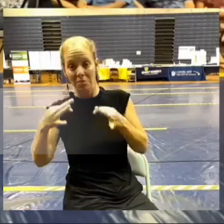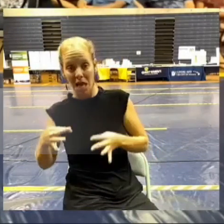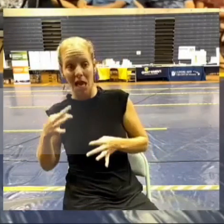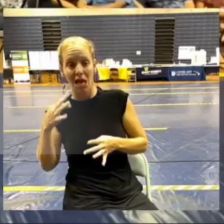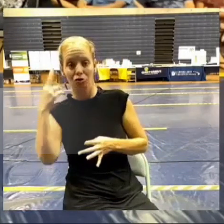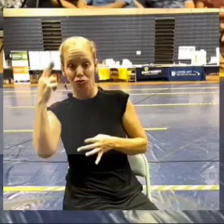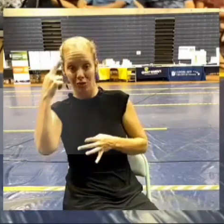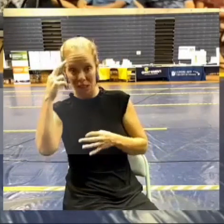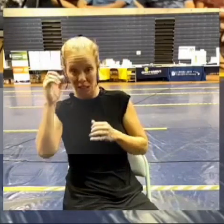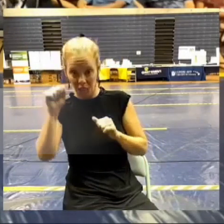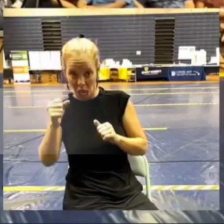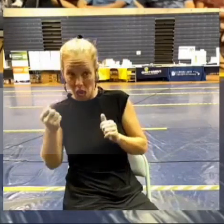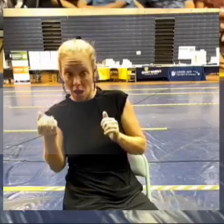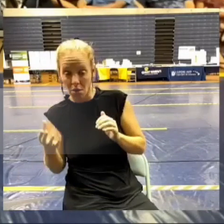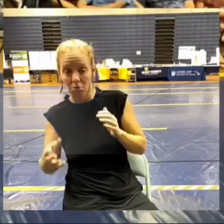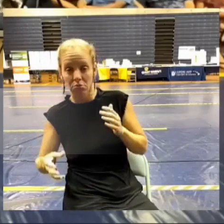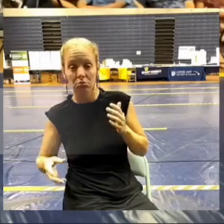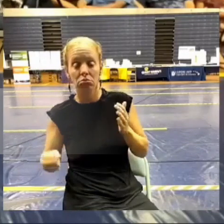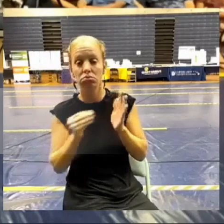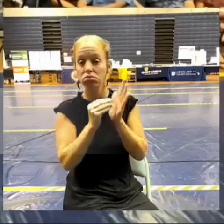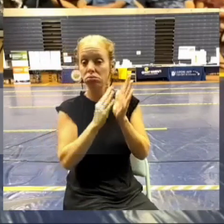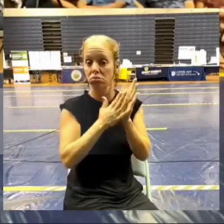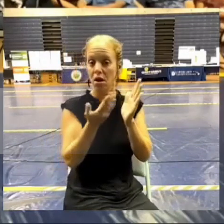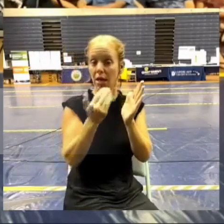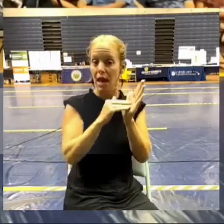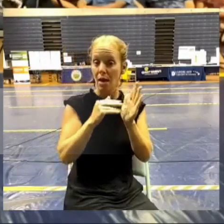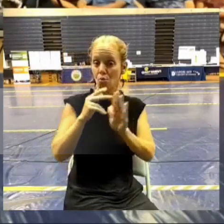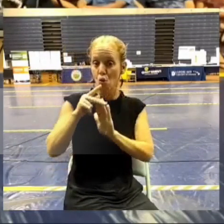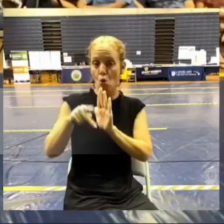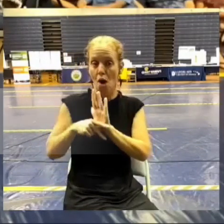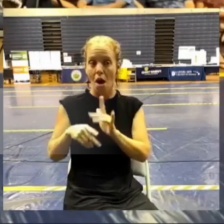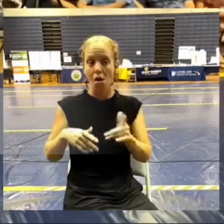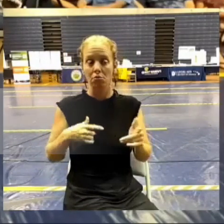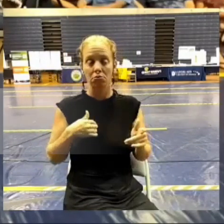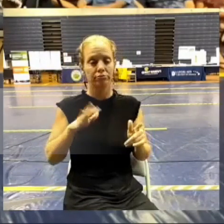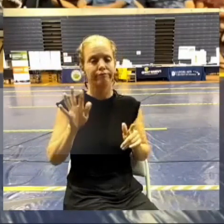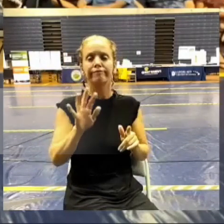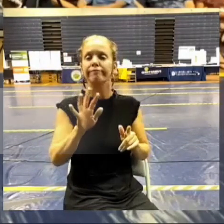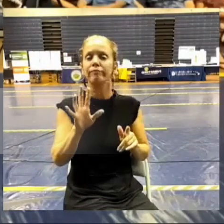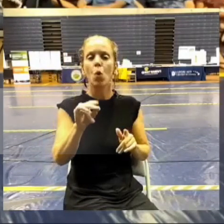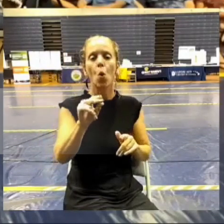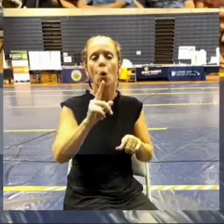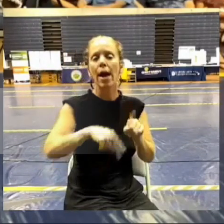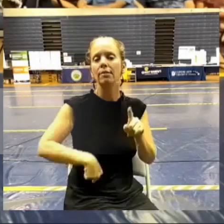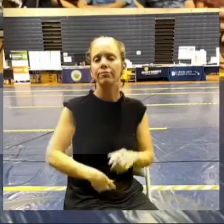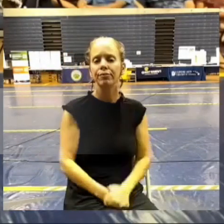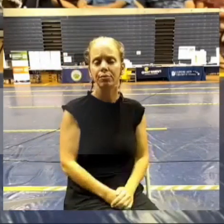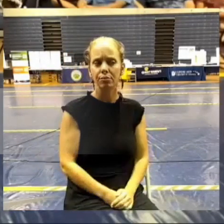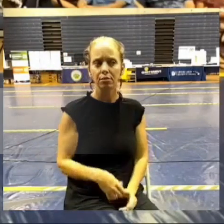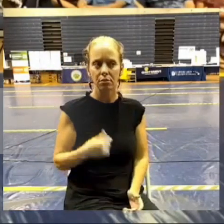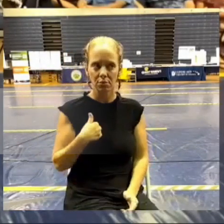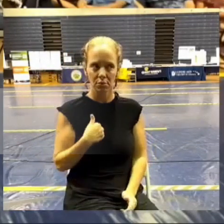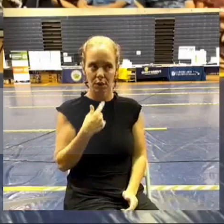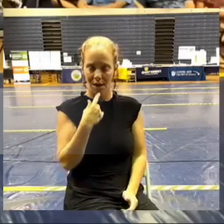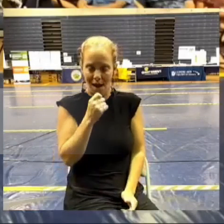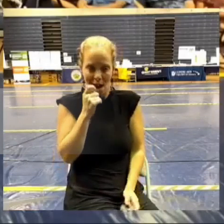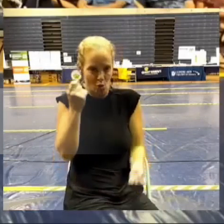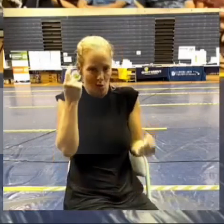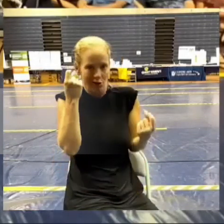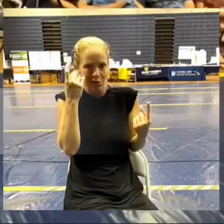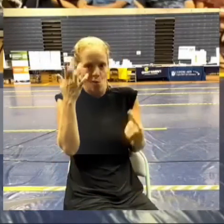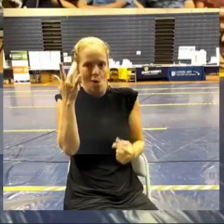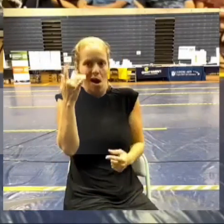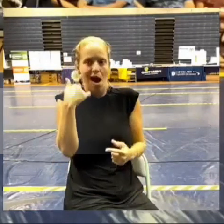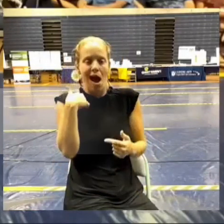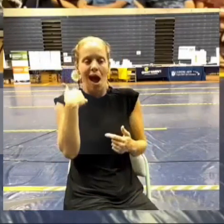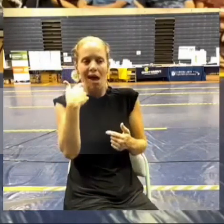is there, can I get put back on to the program? Oh, no, you cannot. So I told them, I just not understanding